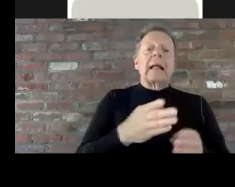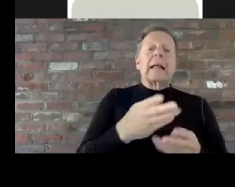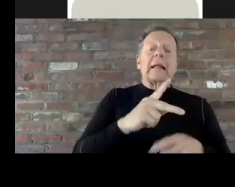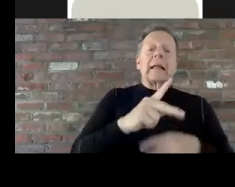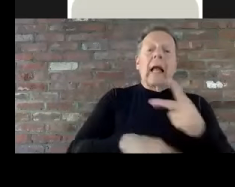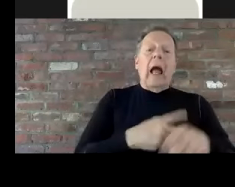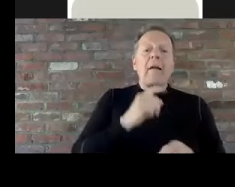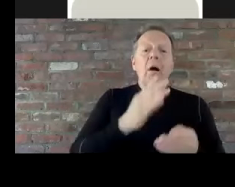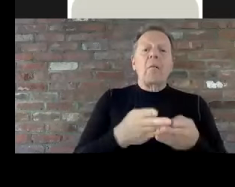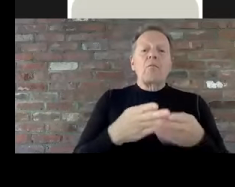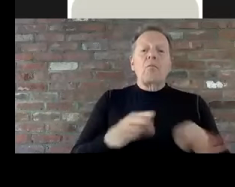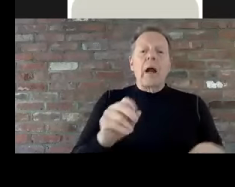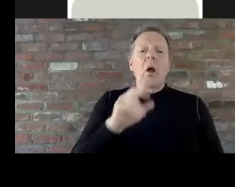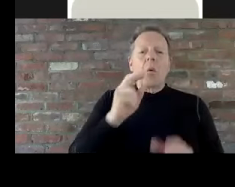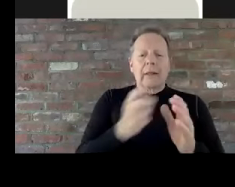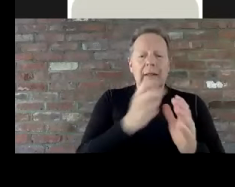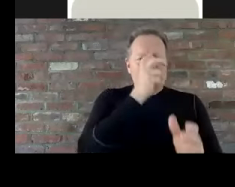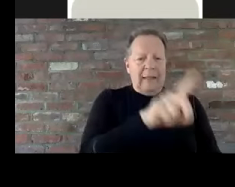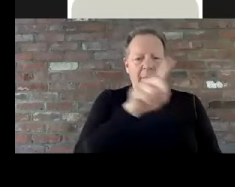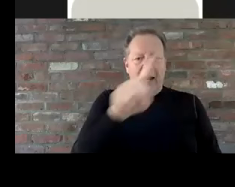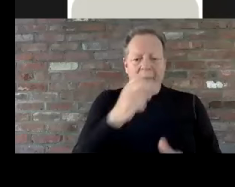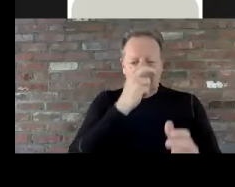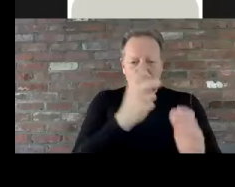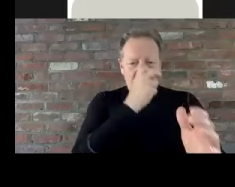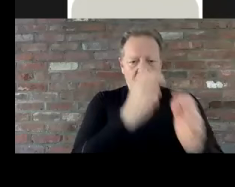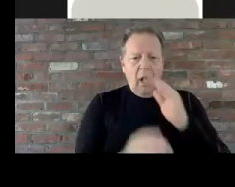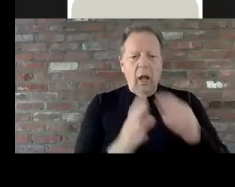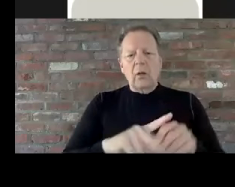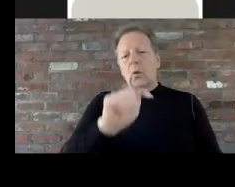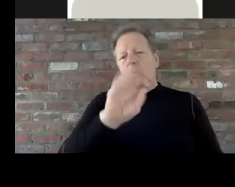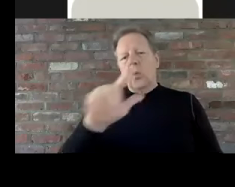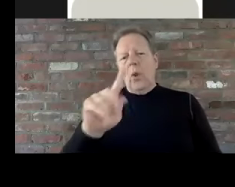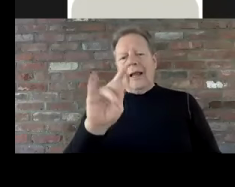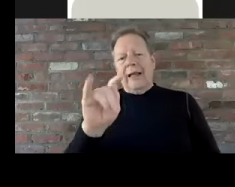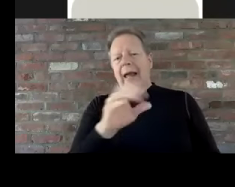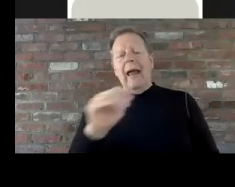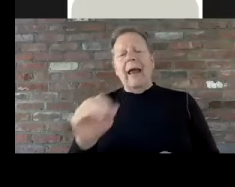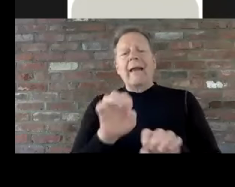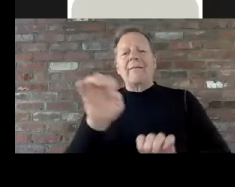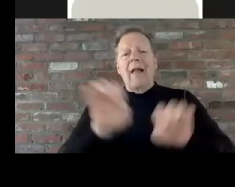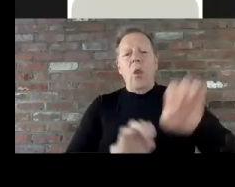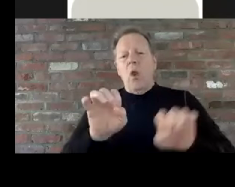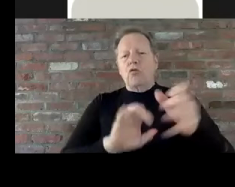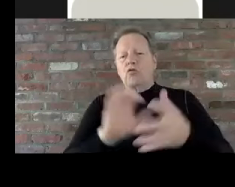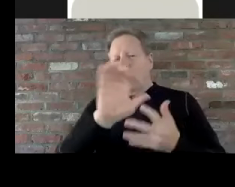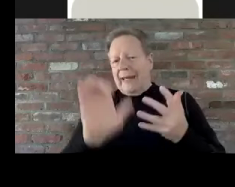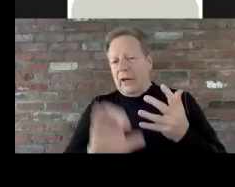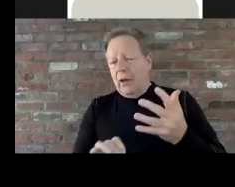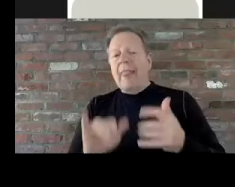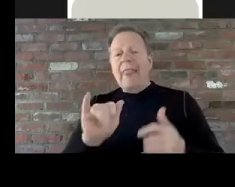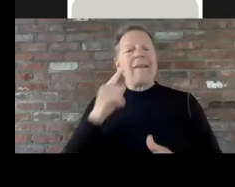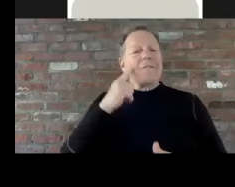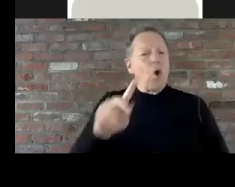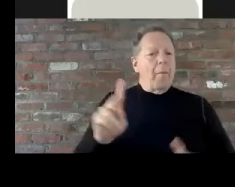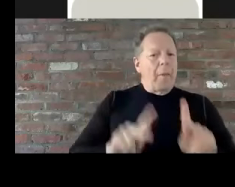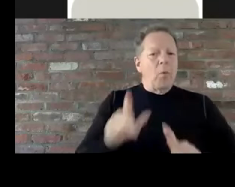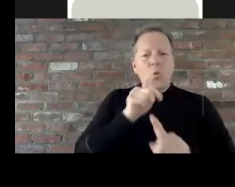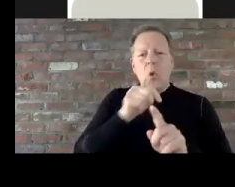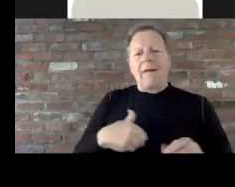will deep dive into the 3rd exercise on the toolkit and evaluation criteria. And that is for people who have